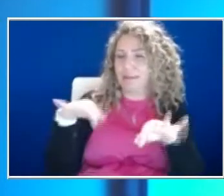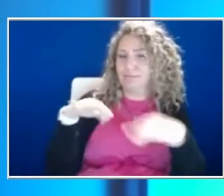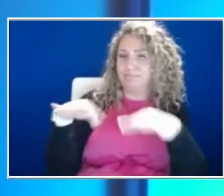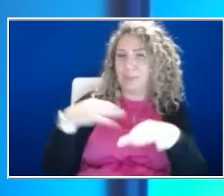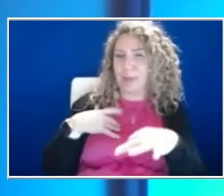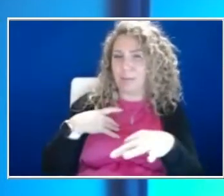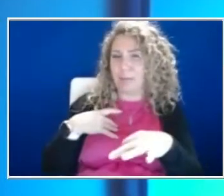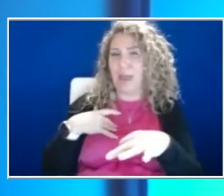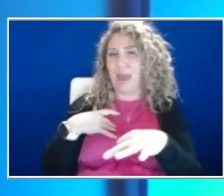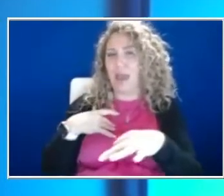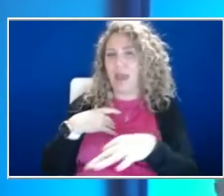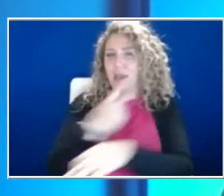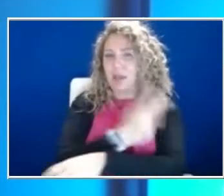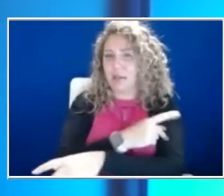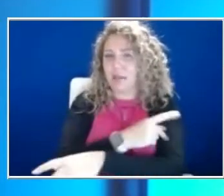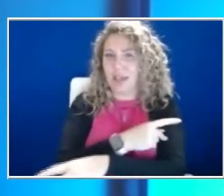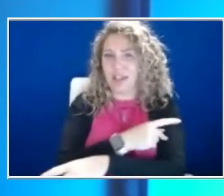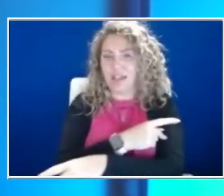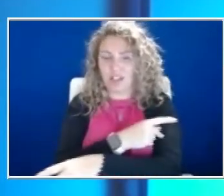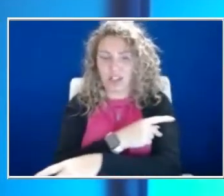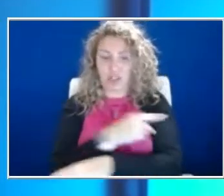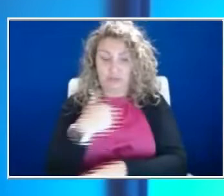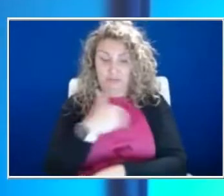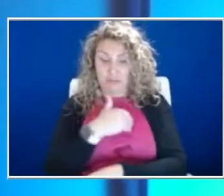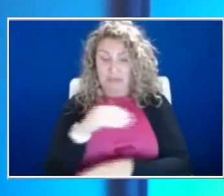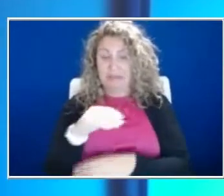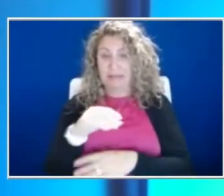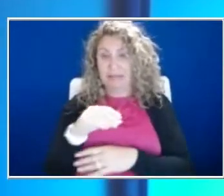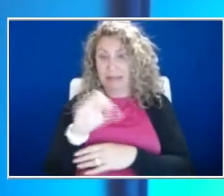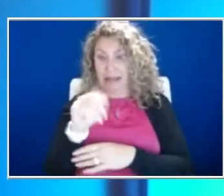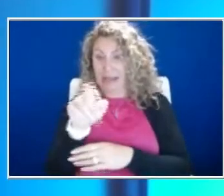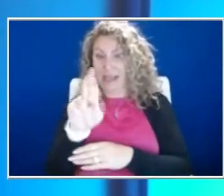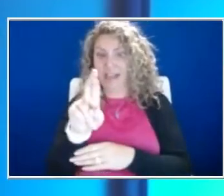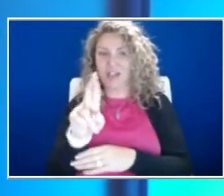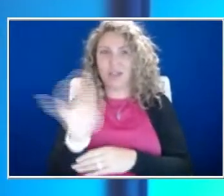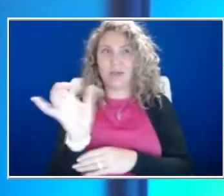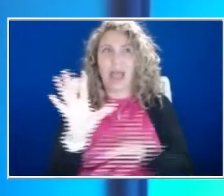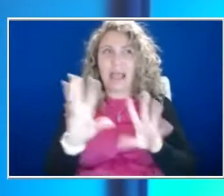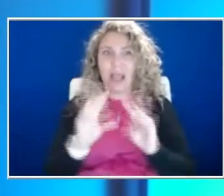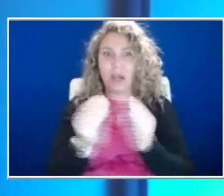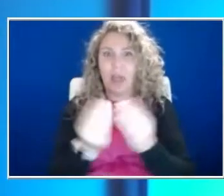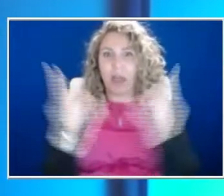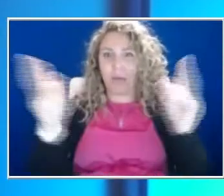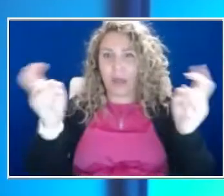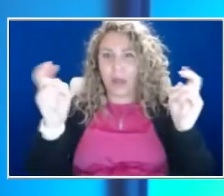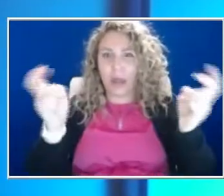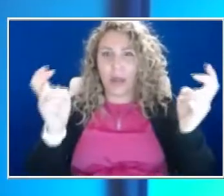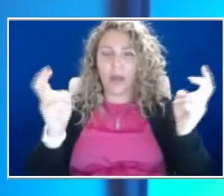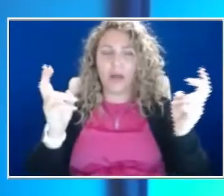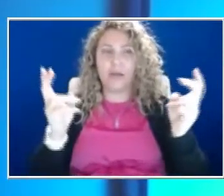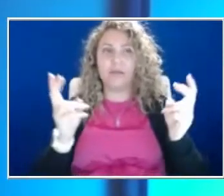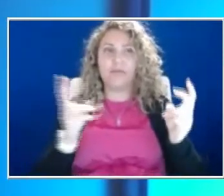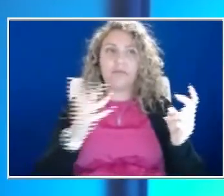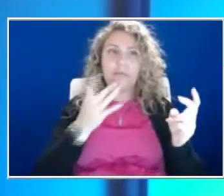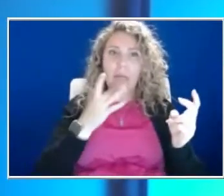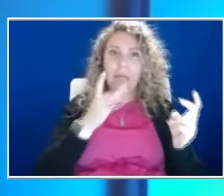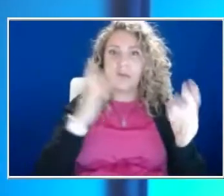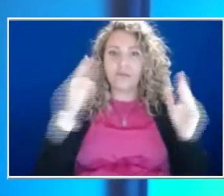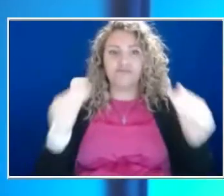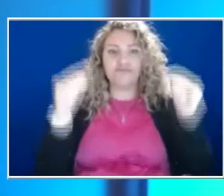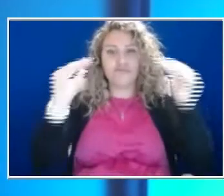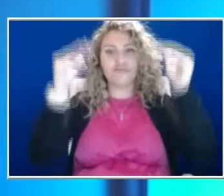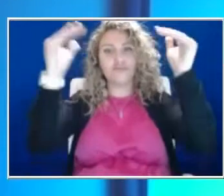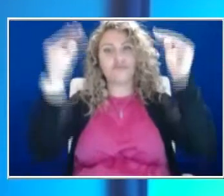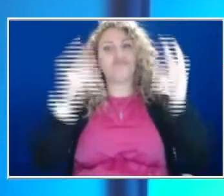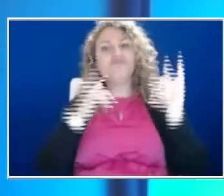breast cancer is like a family of cancers now. Fortunately, we've advanced a lot in our understanding of breast cancer and